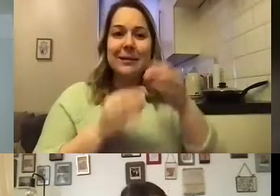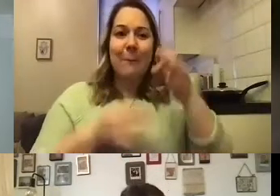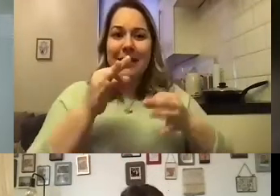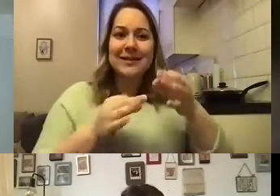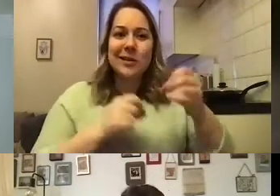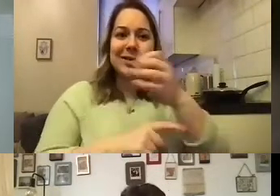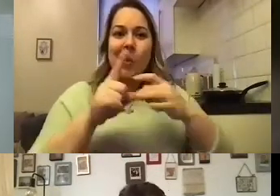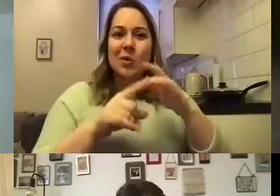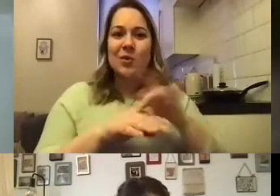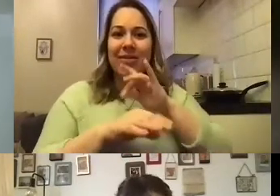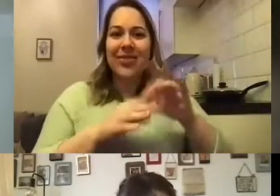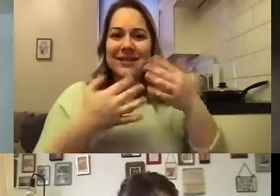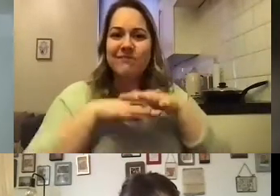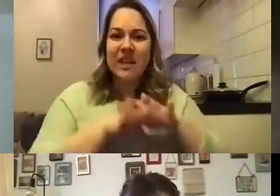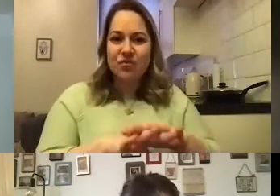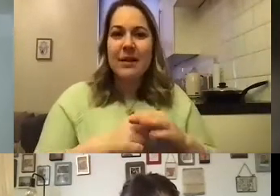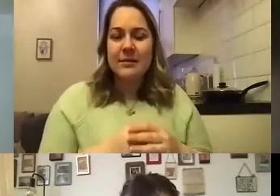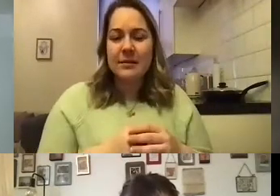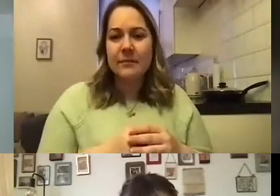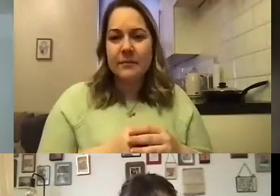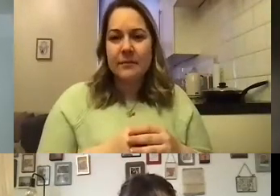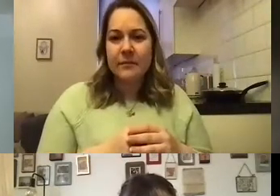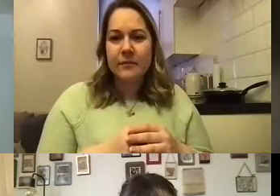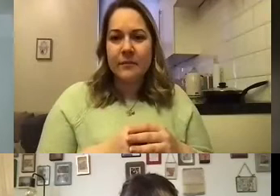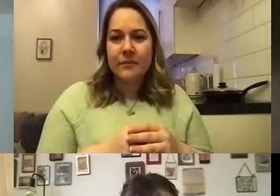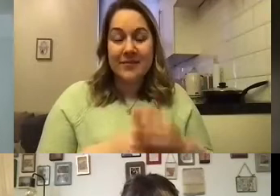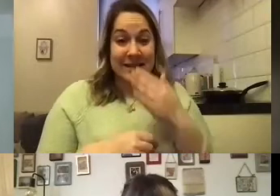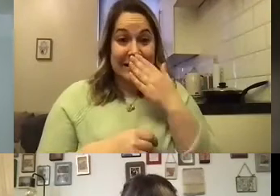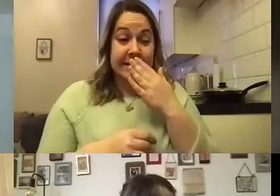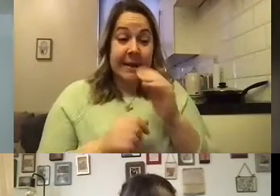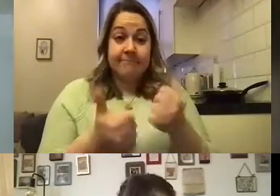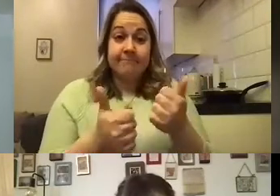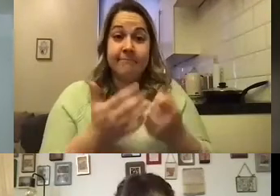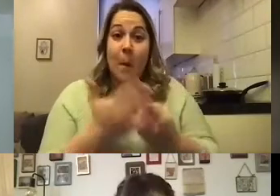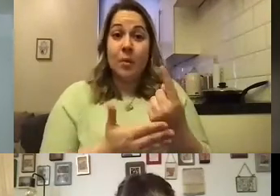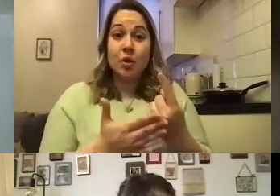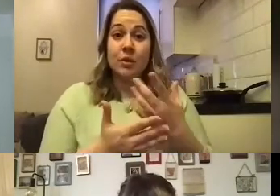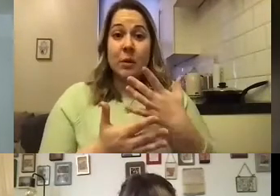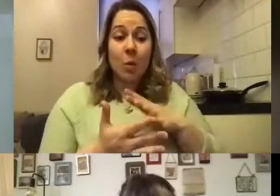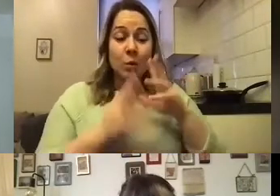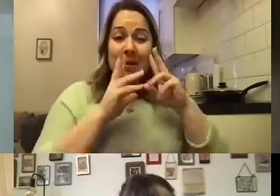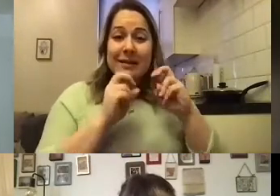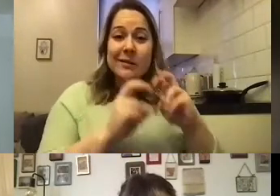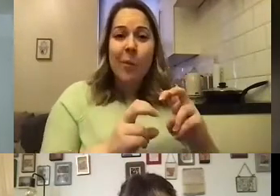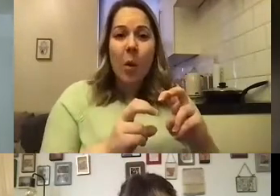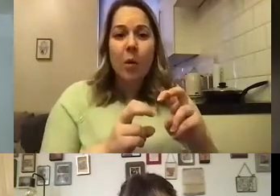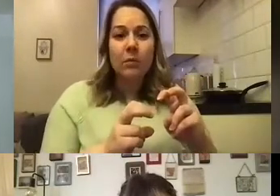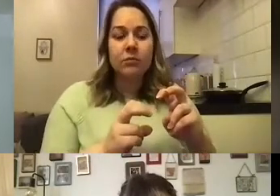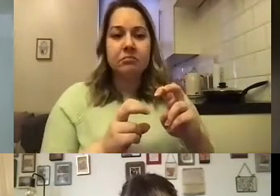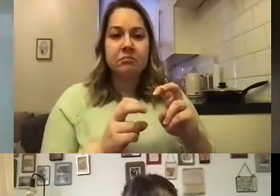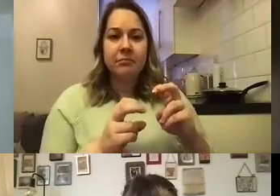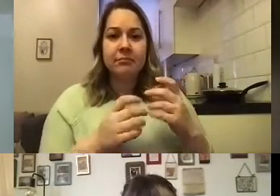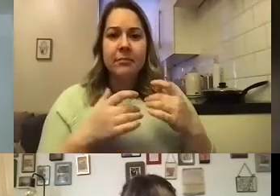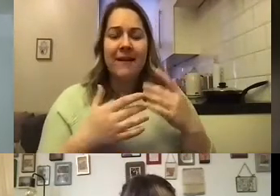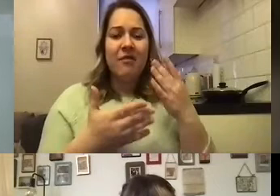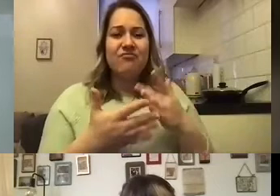theatre in my work, and it seemed like a really good opportunity to explore a piece of seems like pretty